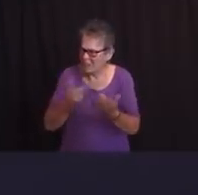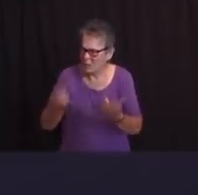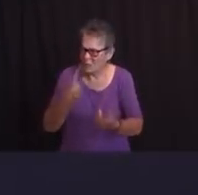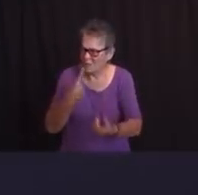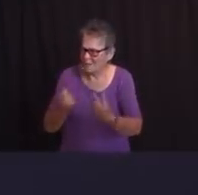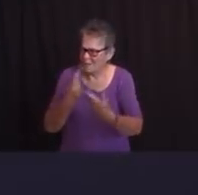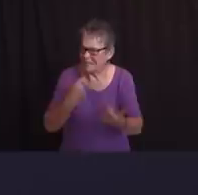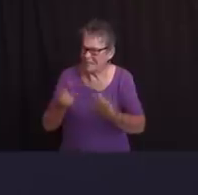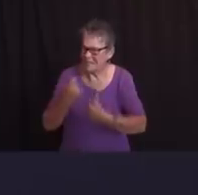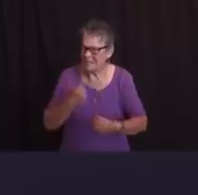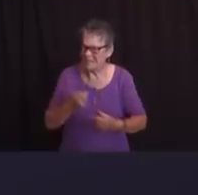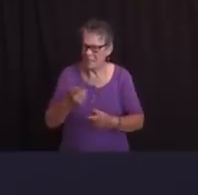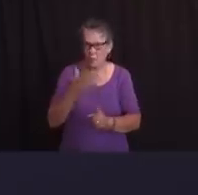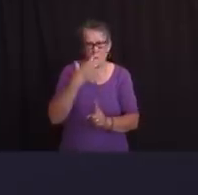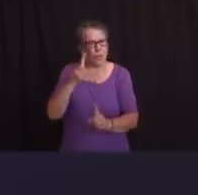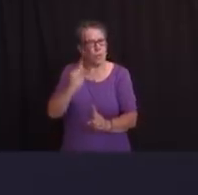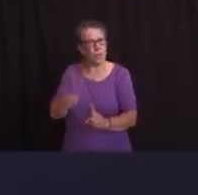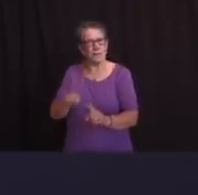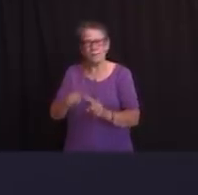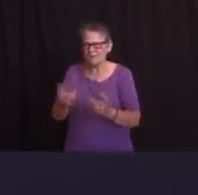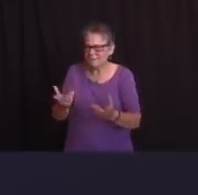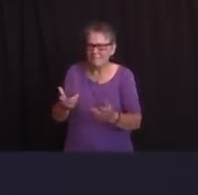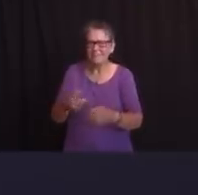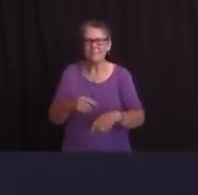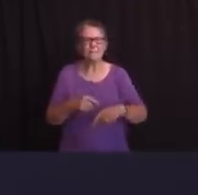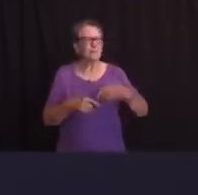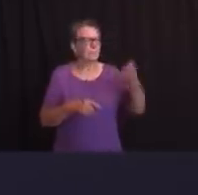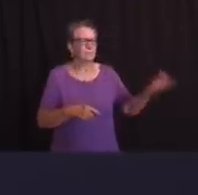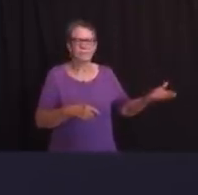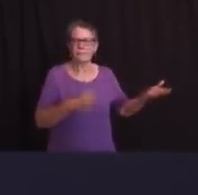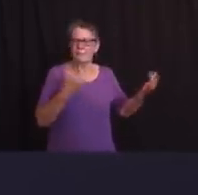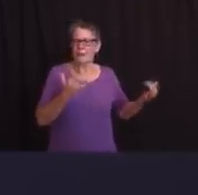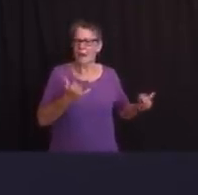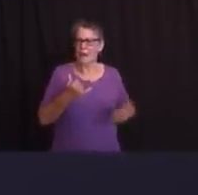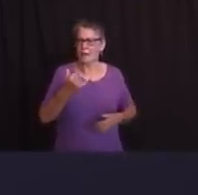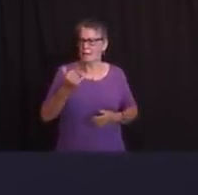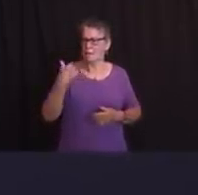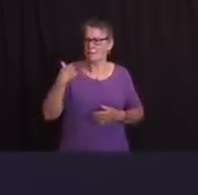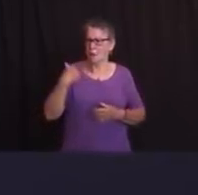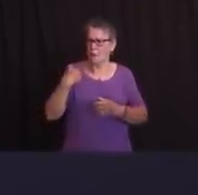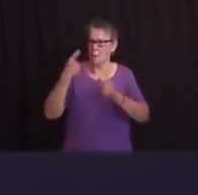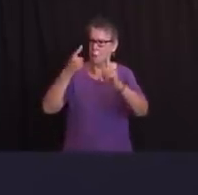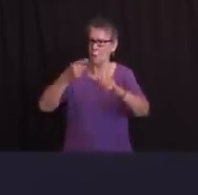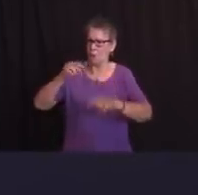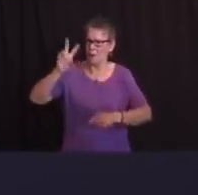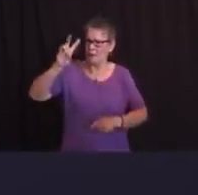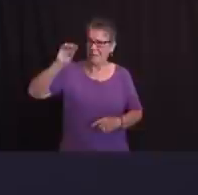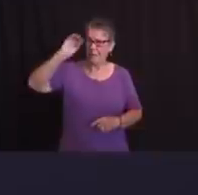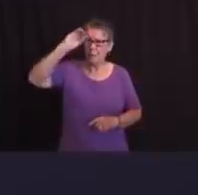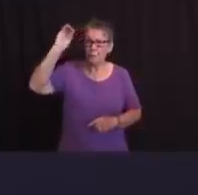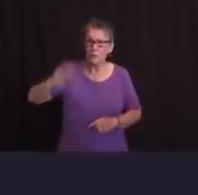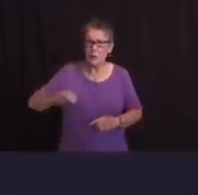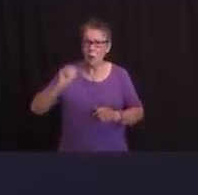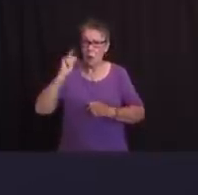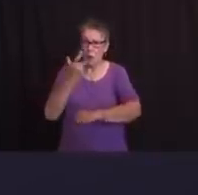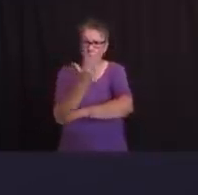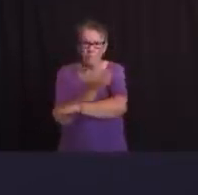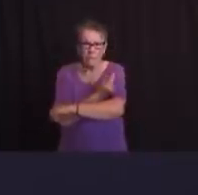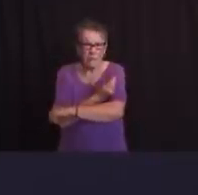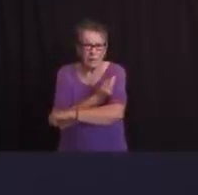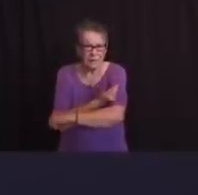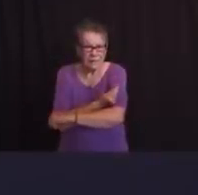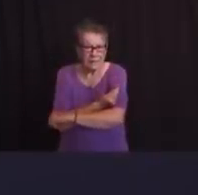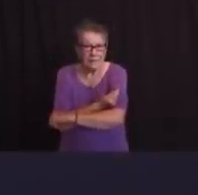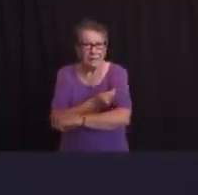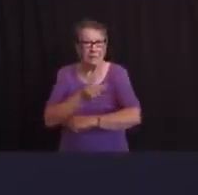good one. So we had 70% as our target. As Judy now, I think, says that's the floor of